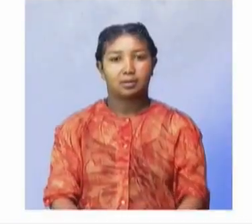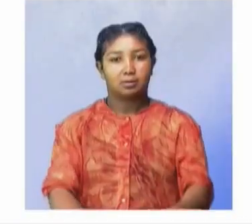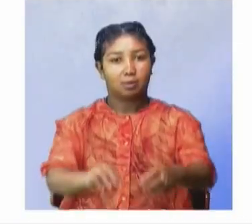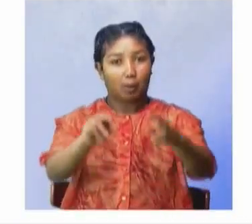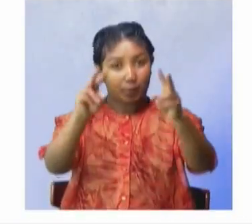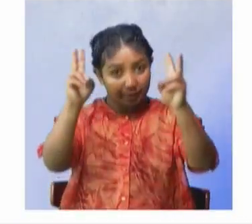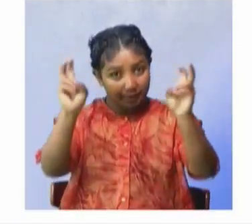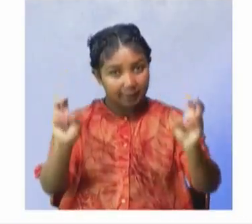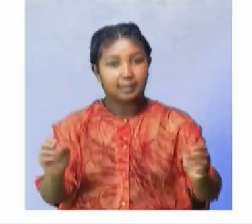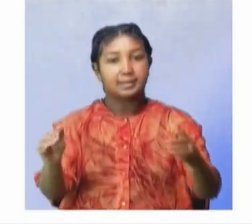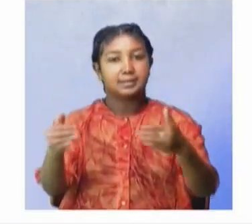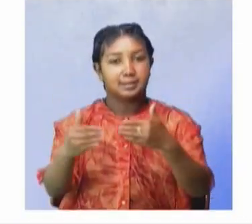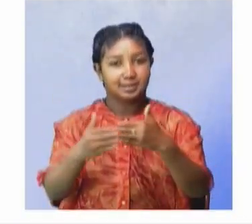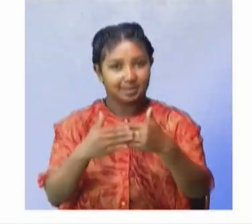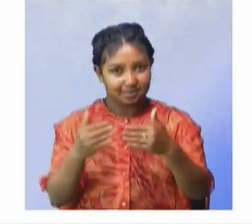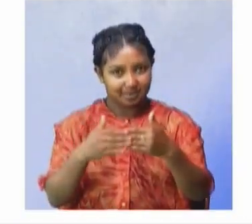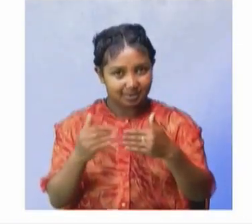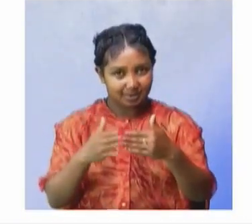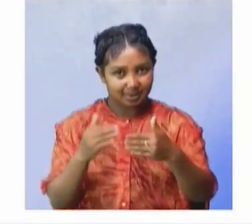Simple